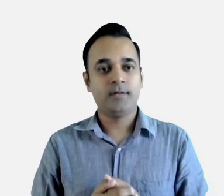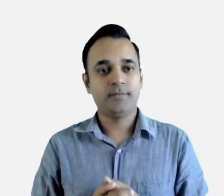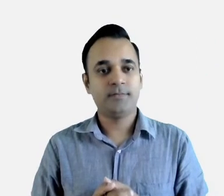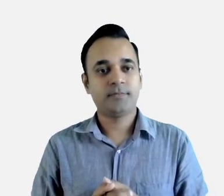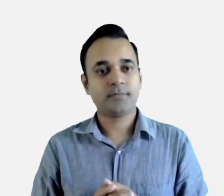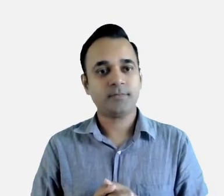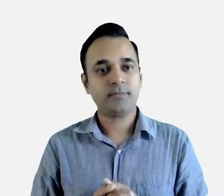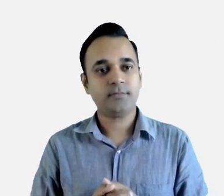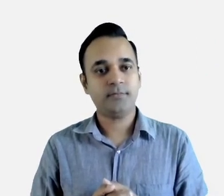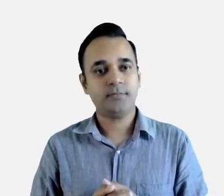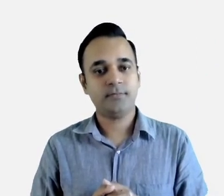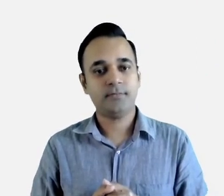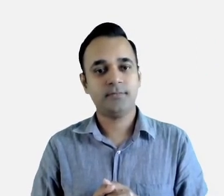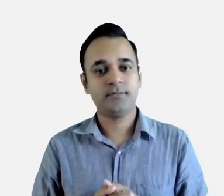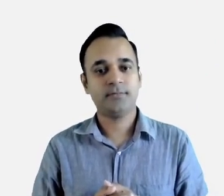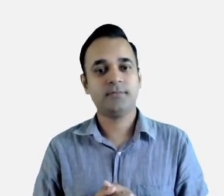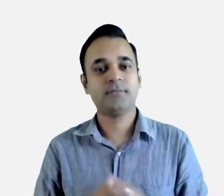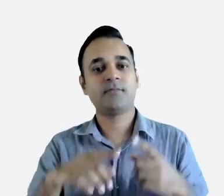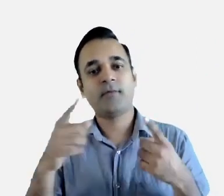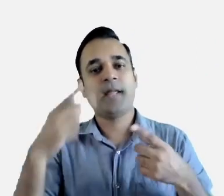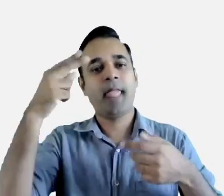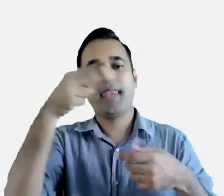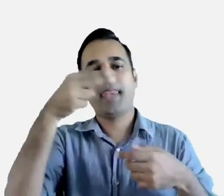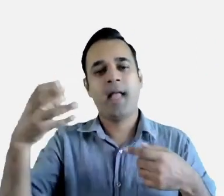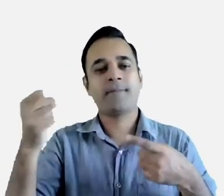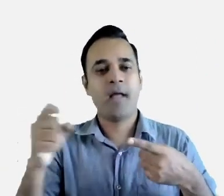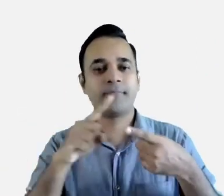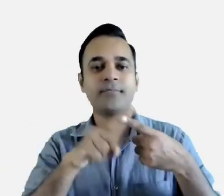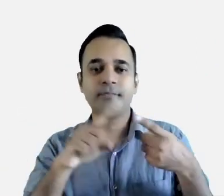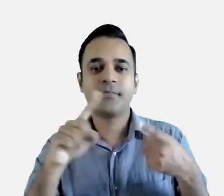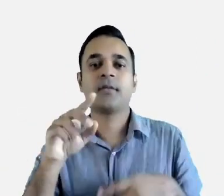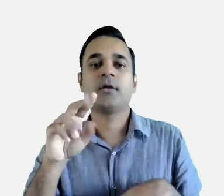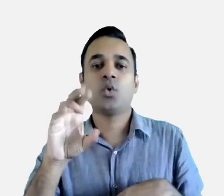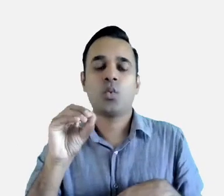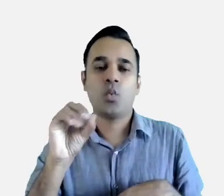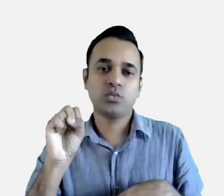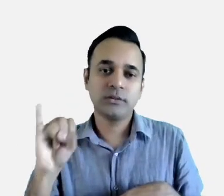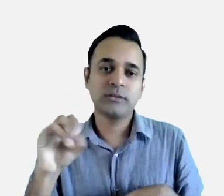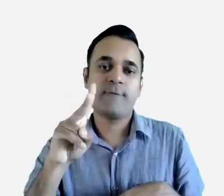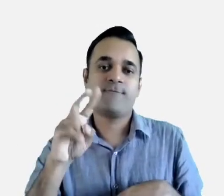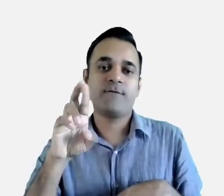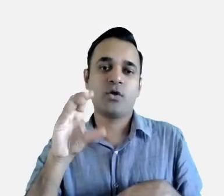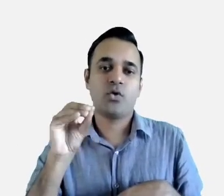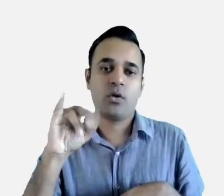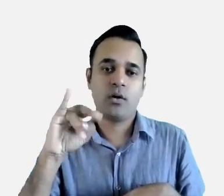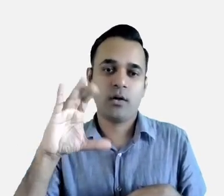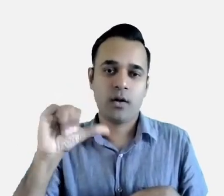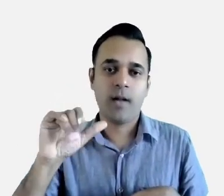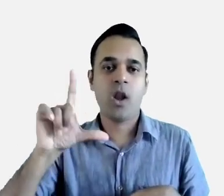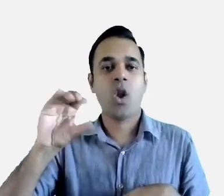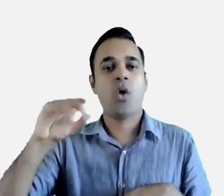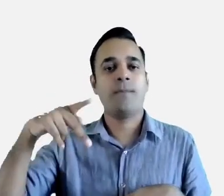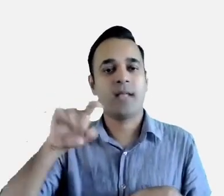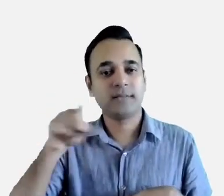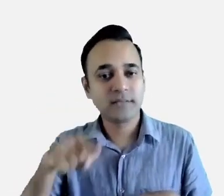Lopez for your participation and sharing your expertise with us today. We appreciate your time, and I do hope that